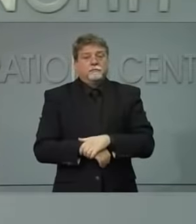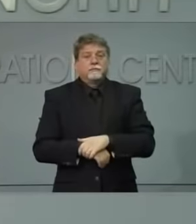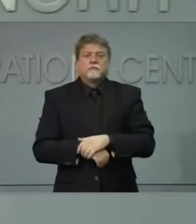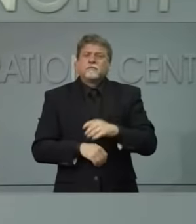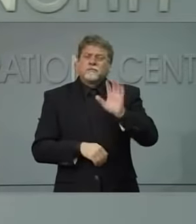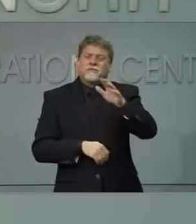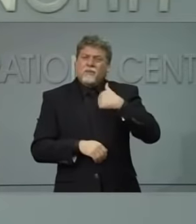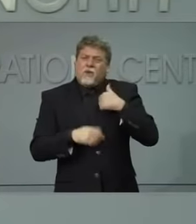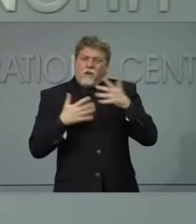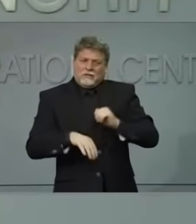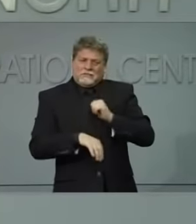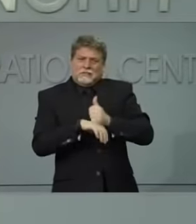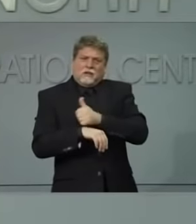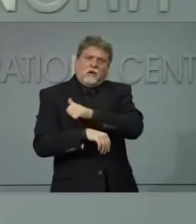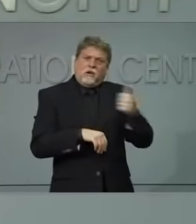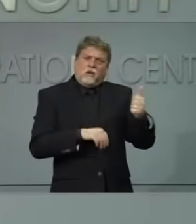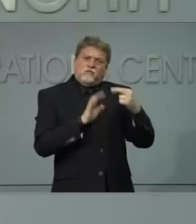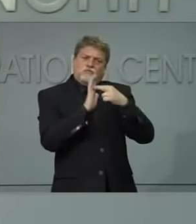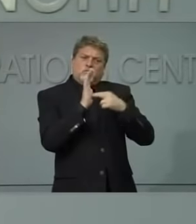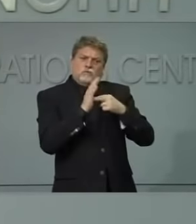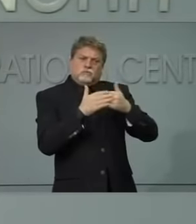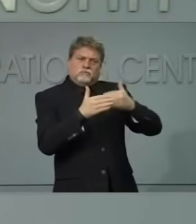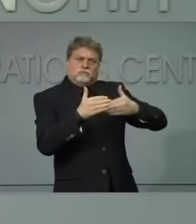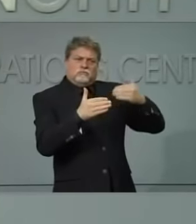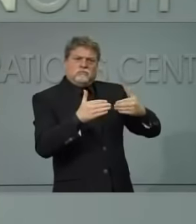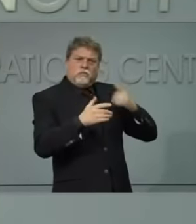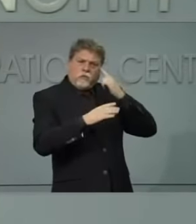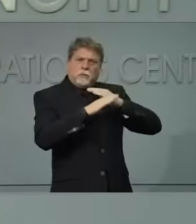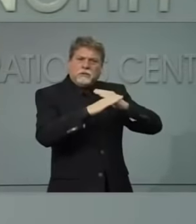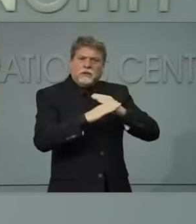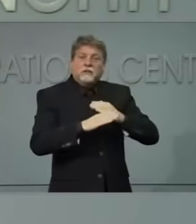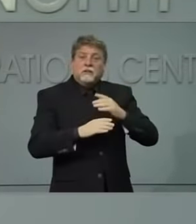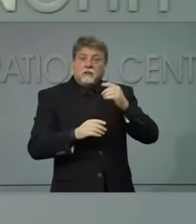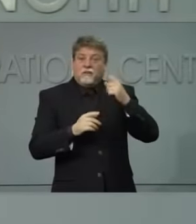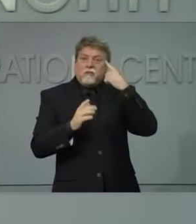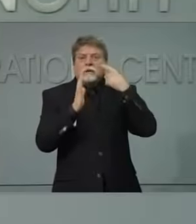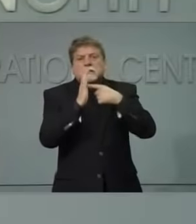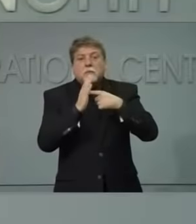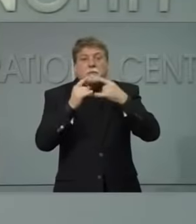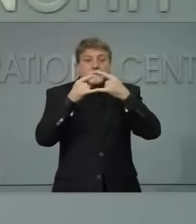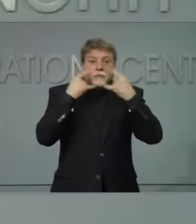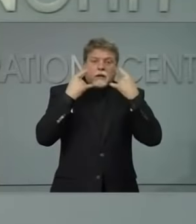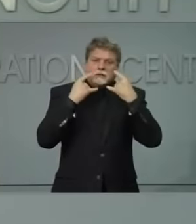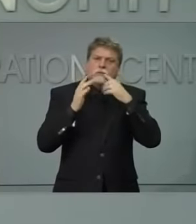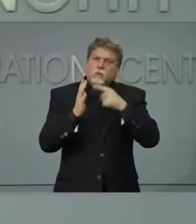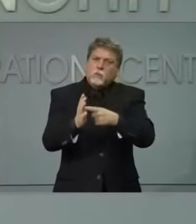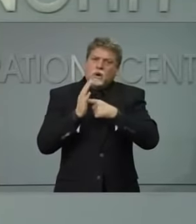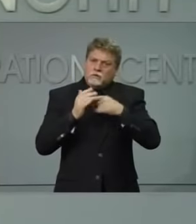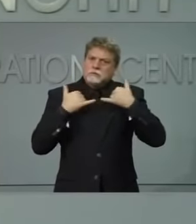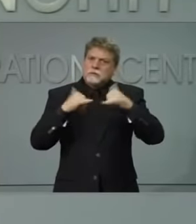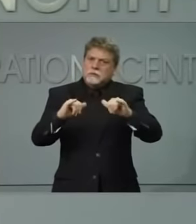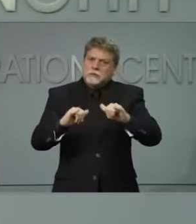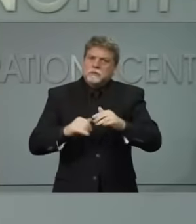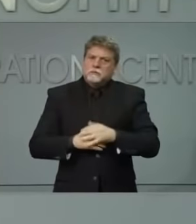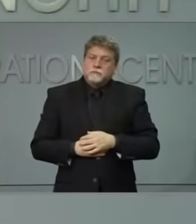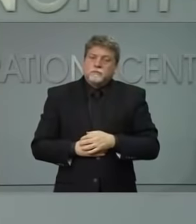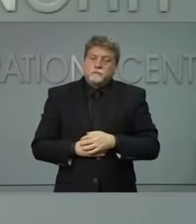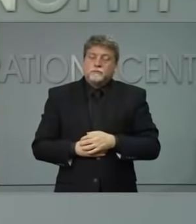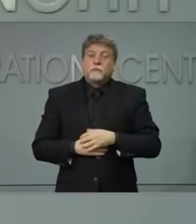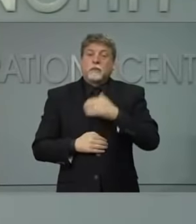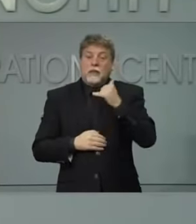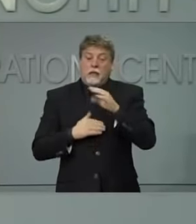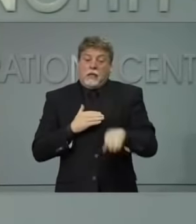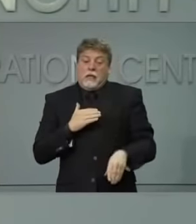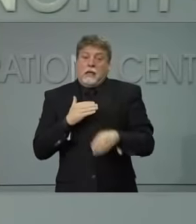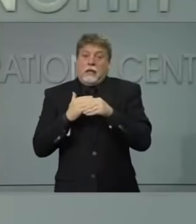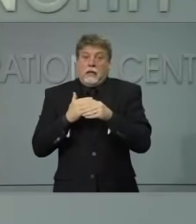and capacity limitations in place, including a statewide mask mandate. With this additional